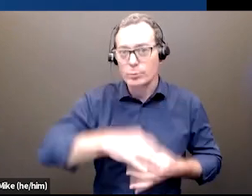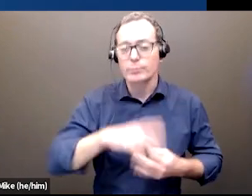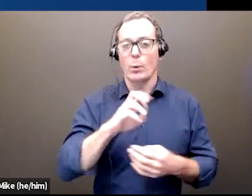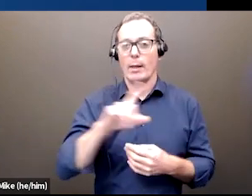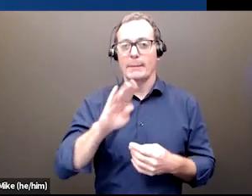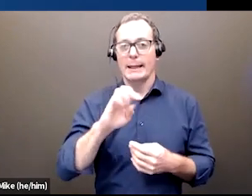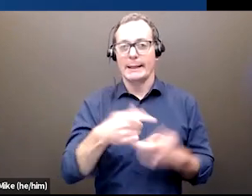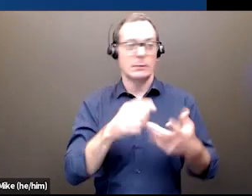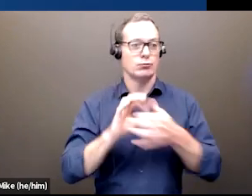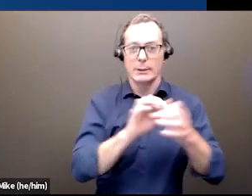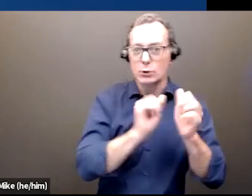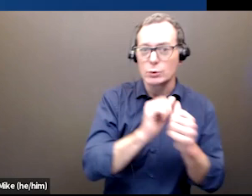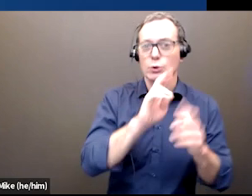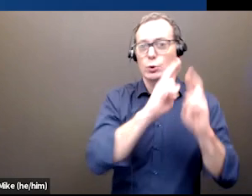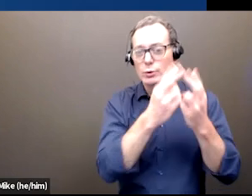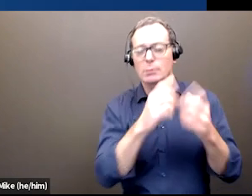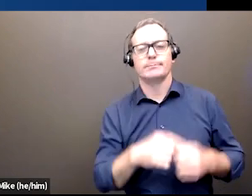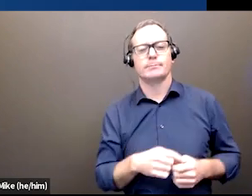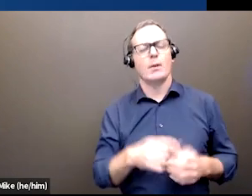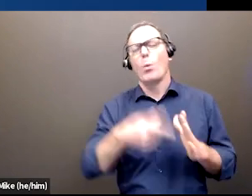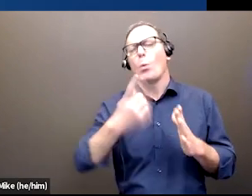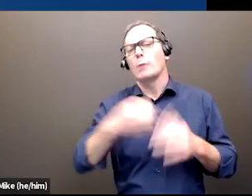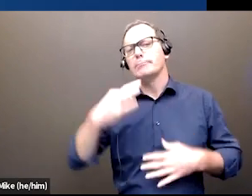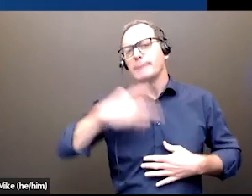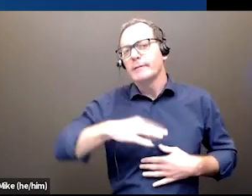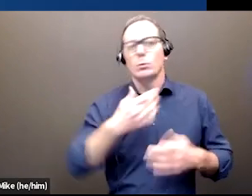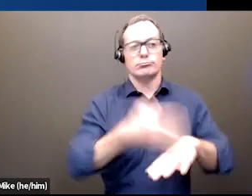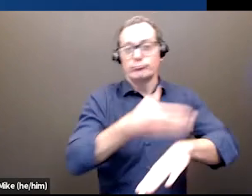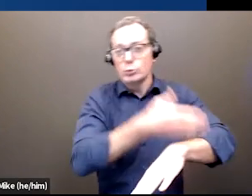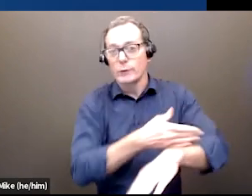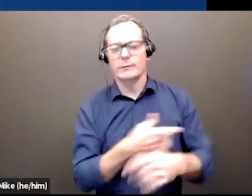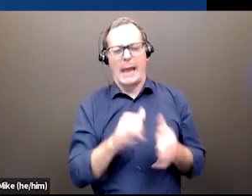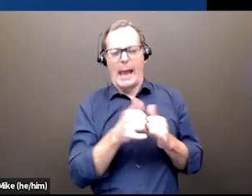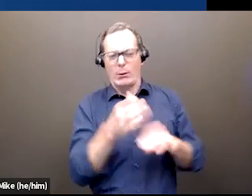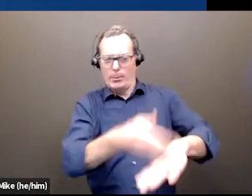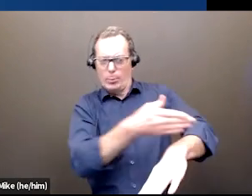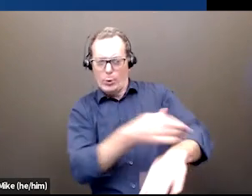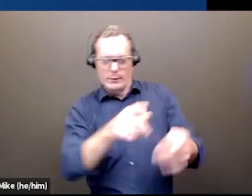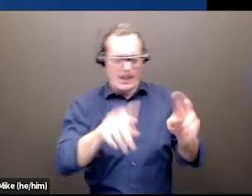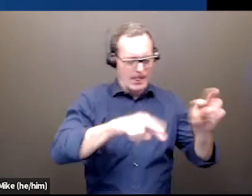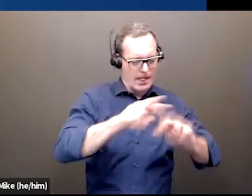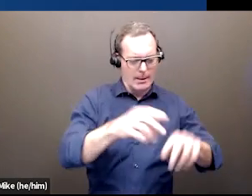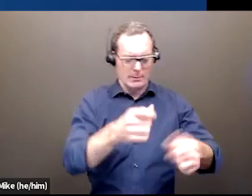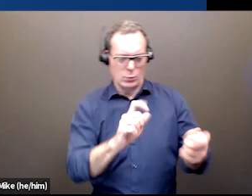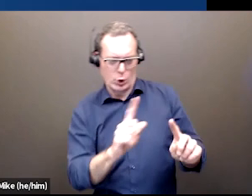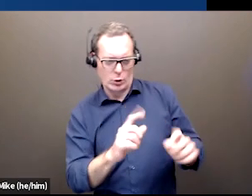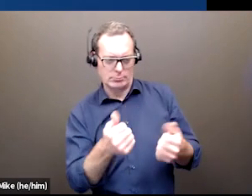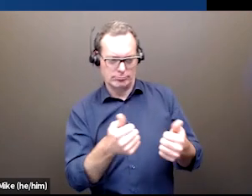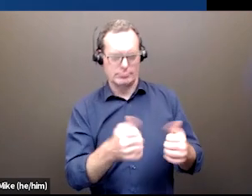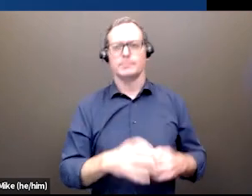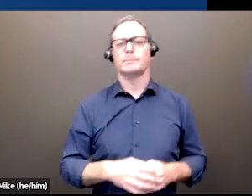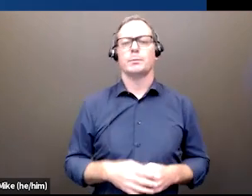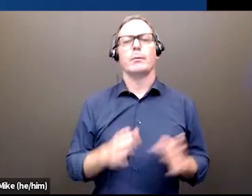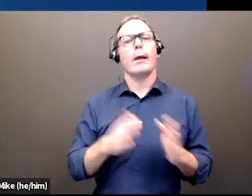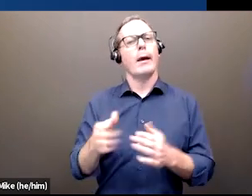what works well and what can be improved in how the projects are implemented, and how well the project is meeting the needs